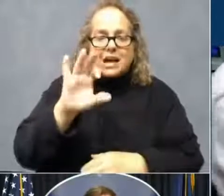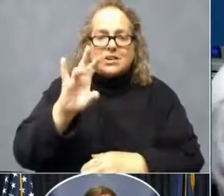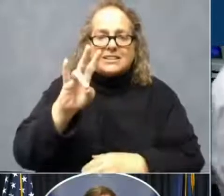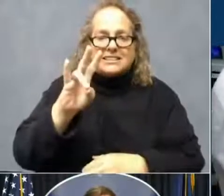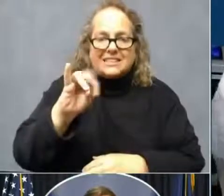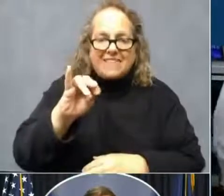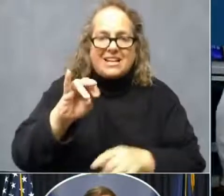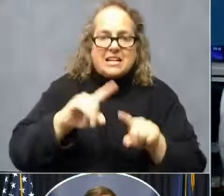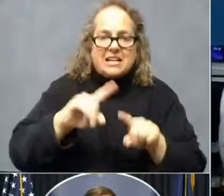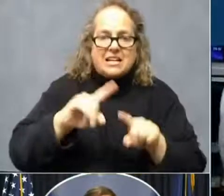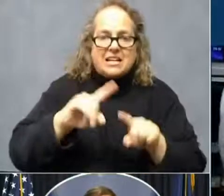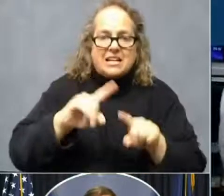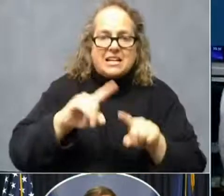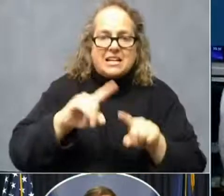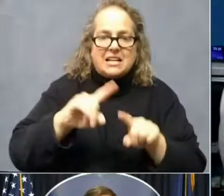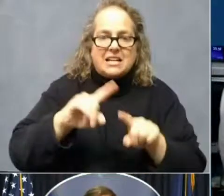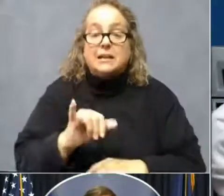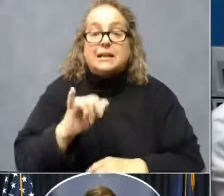doses will look like,